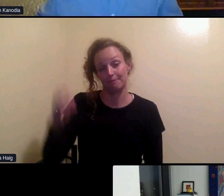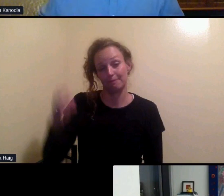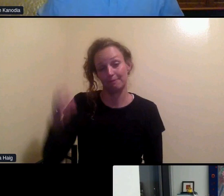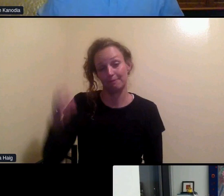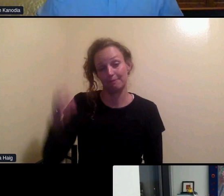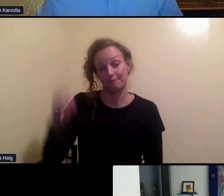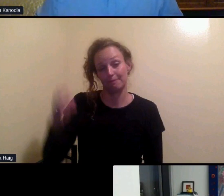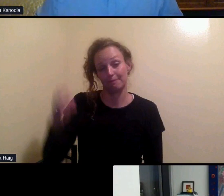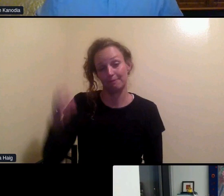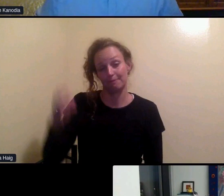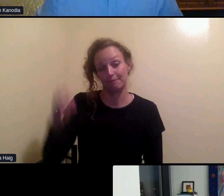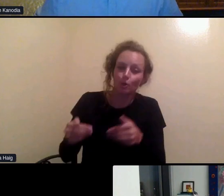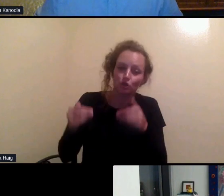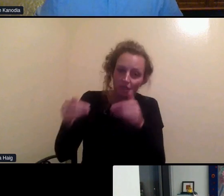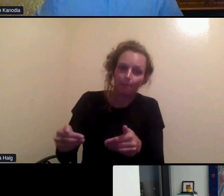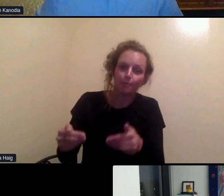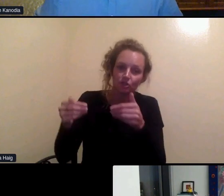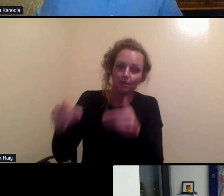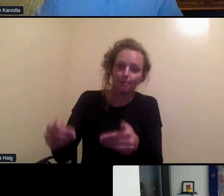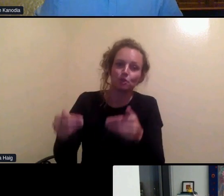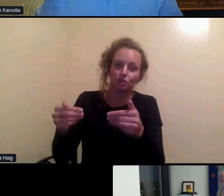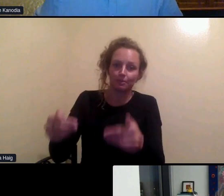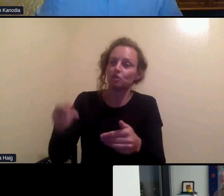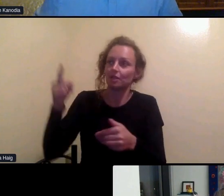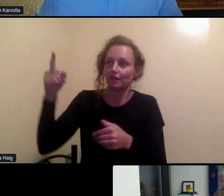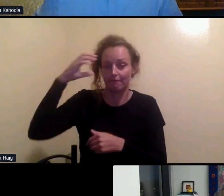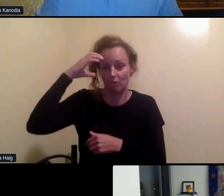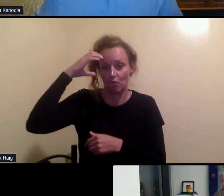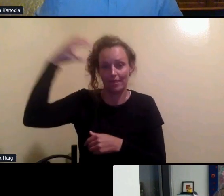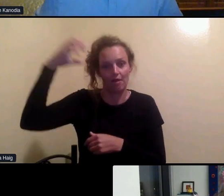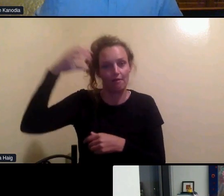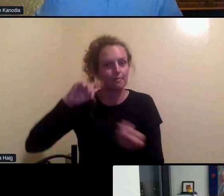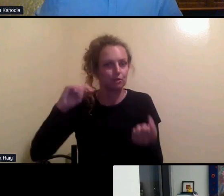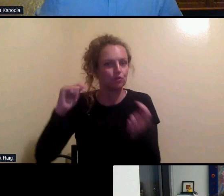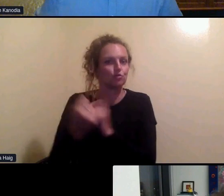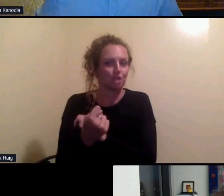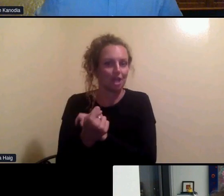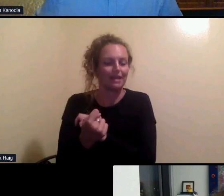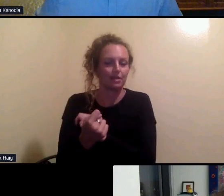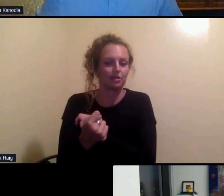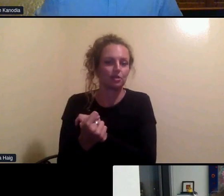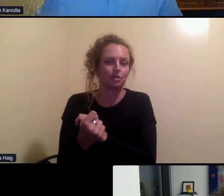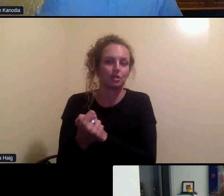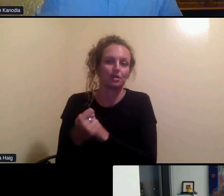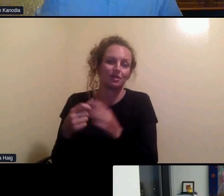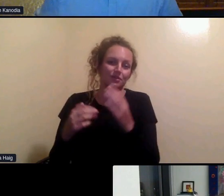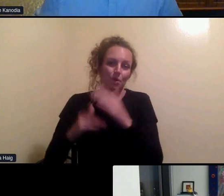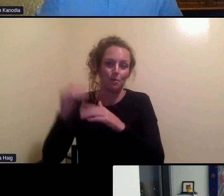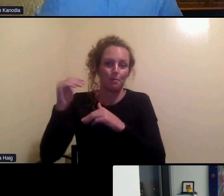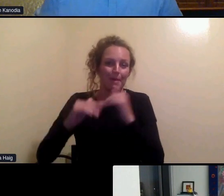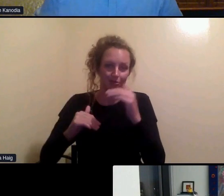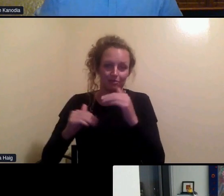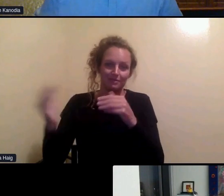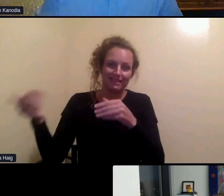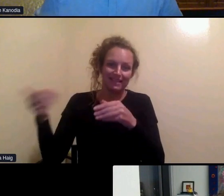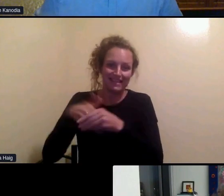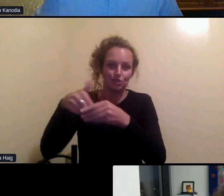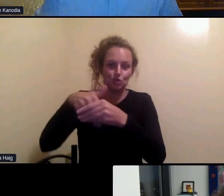reminded me of the procurement for the Olympics and Paralympics, right? So the built into the procurement system of Vicky Austin